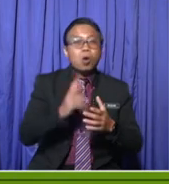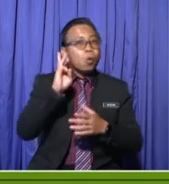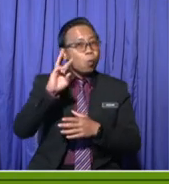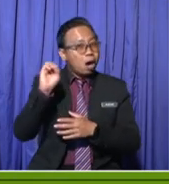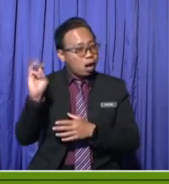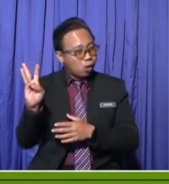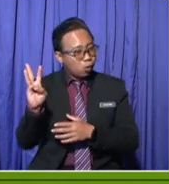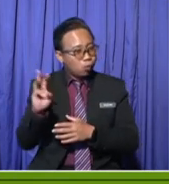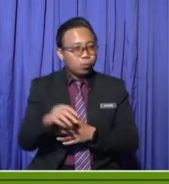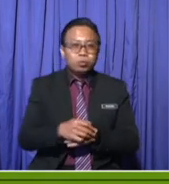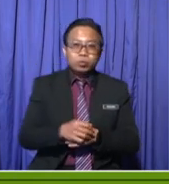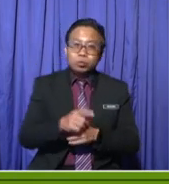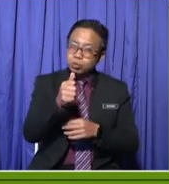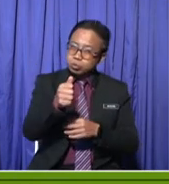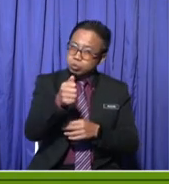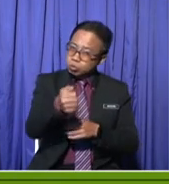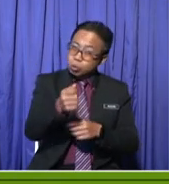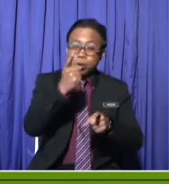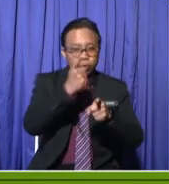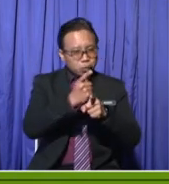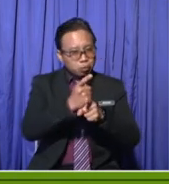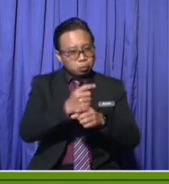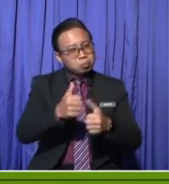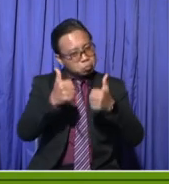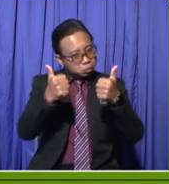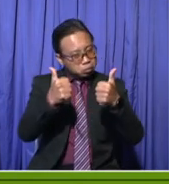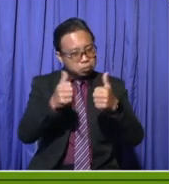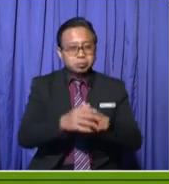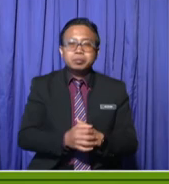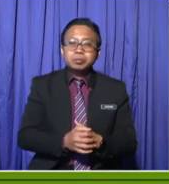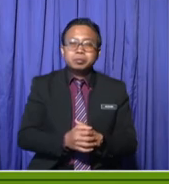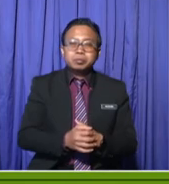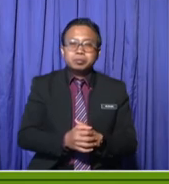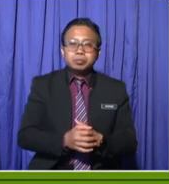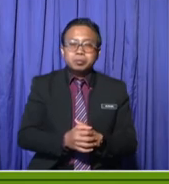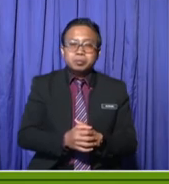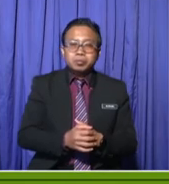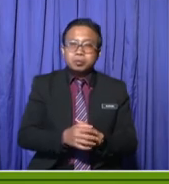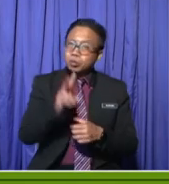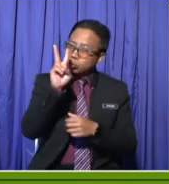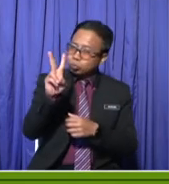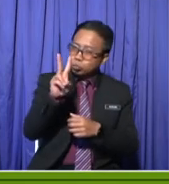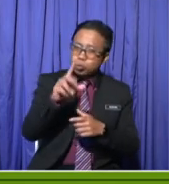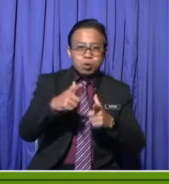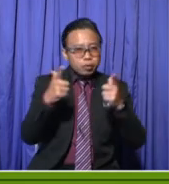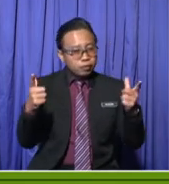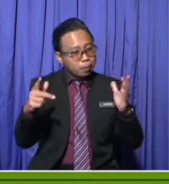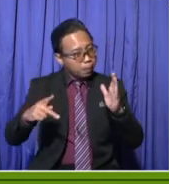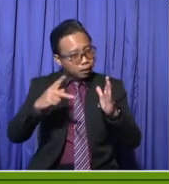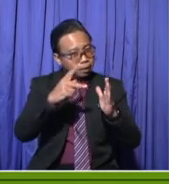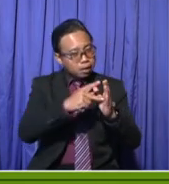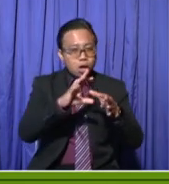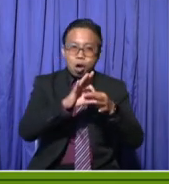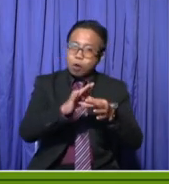Wow, you are so great! That's right. There are two different patterns